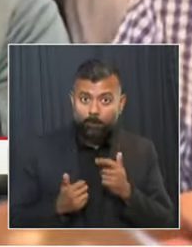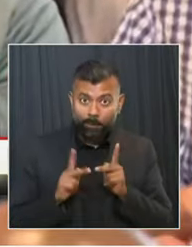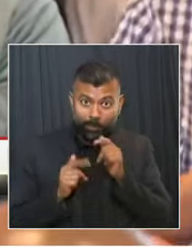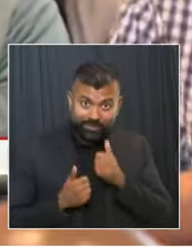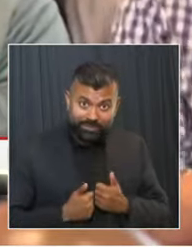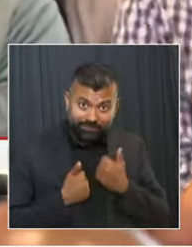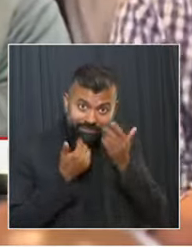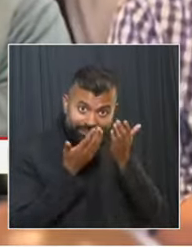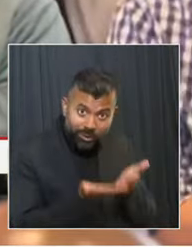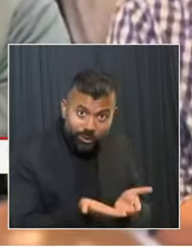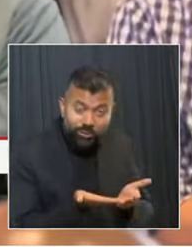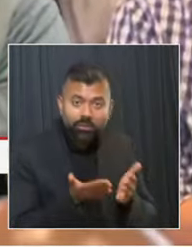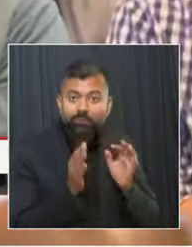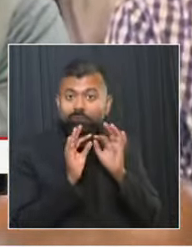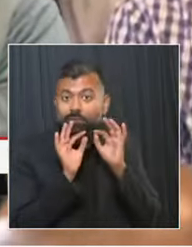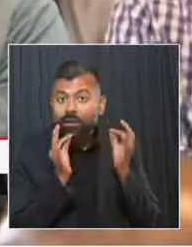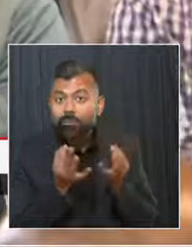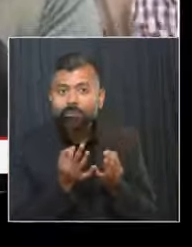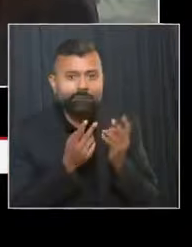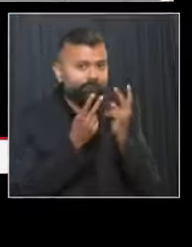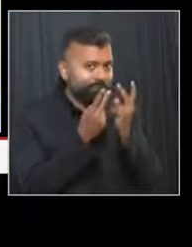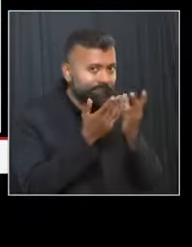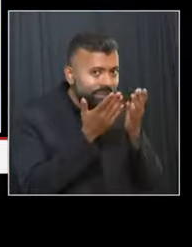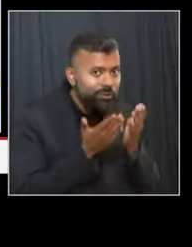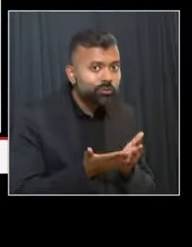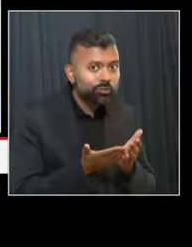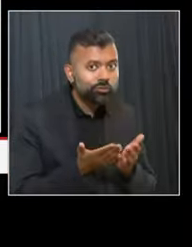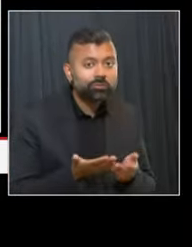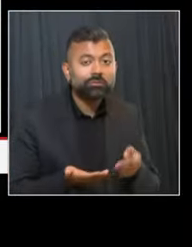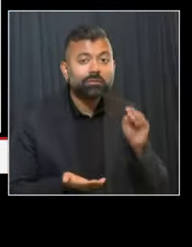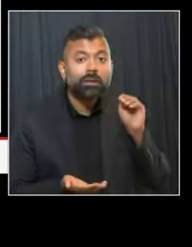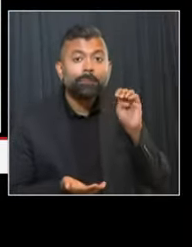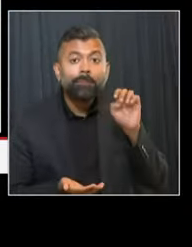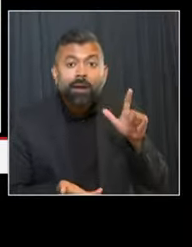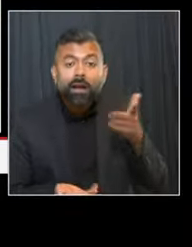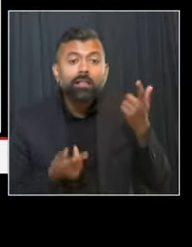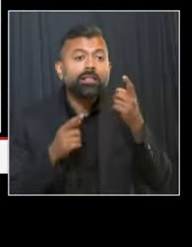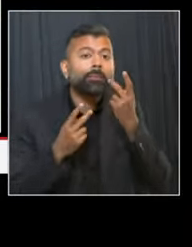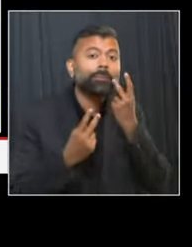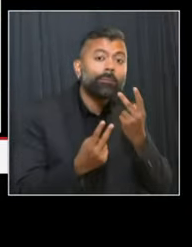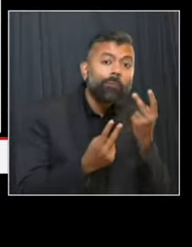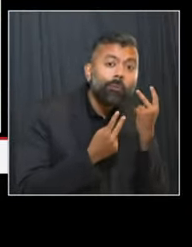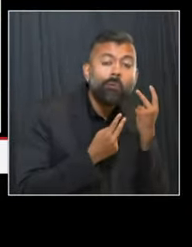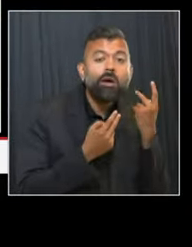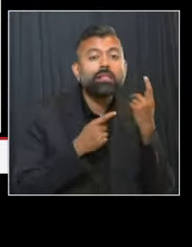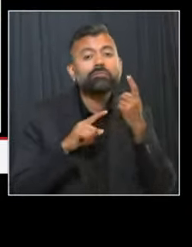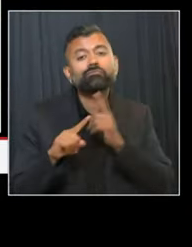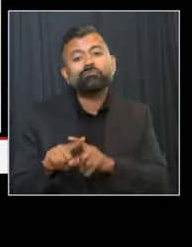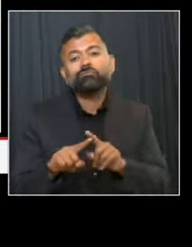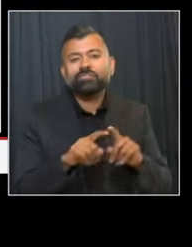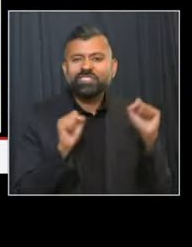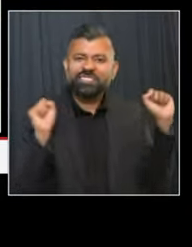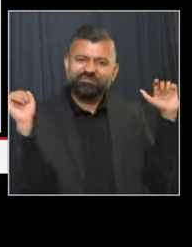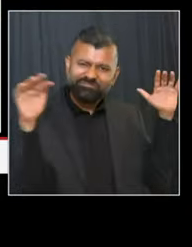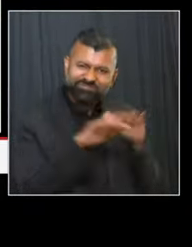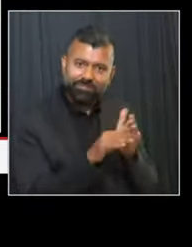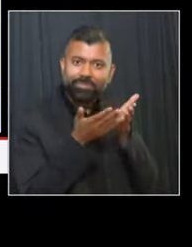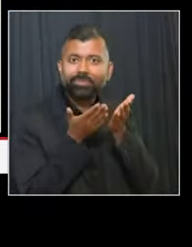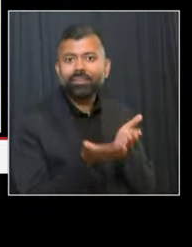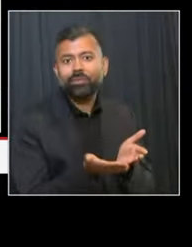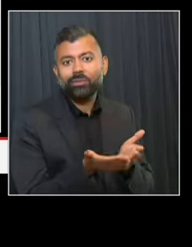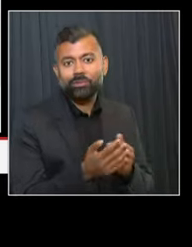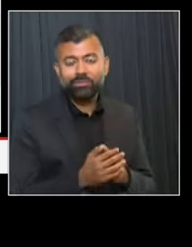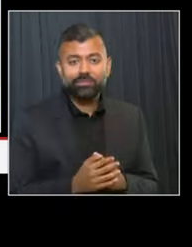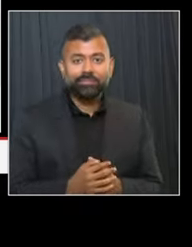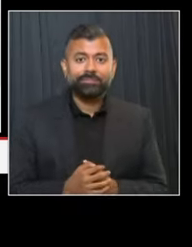up from the mall. Thank you also, City Administrator, for talking about the jail and kind of a new strategy there. I look forward